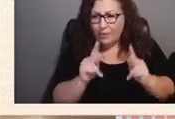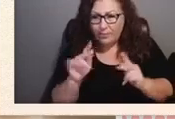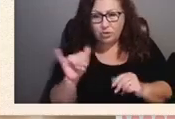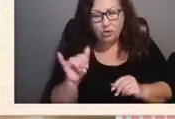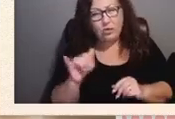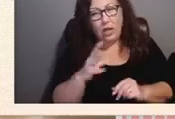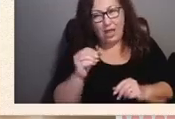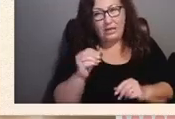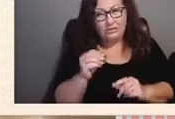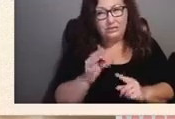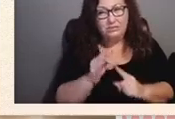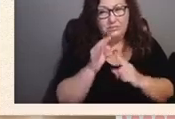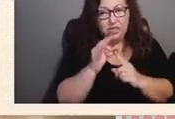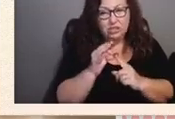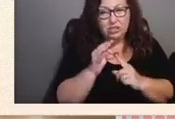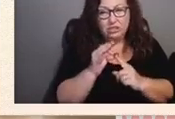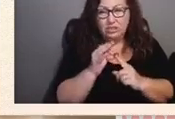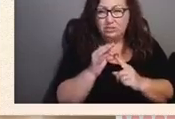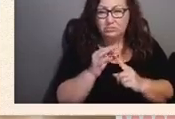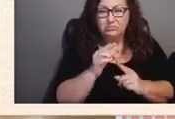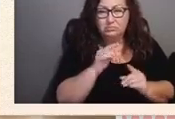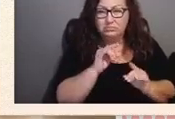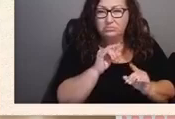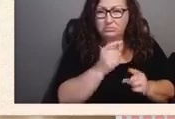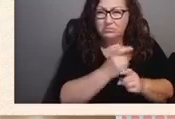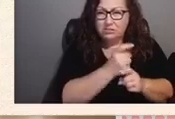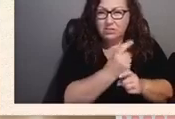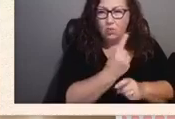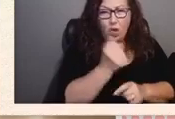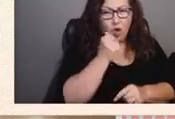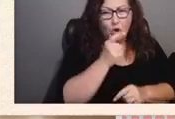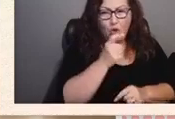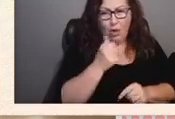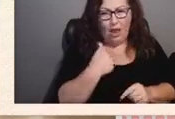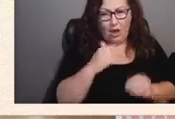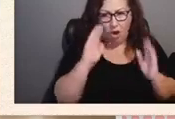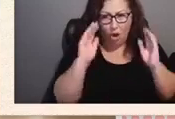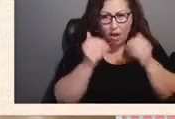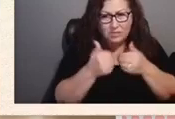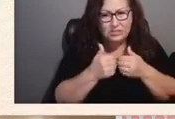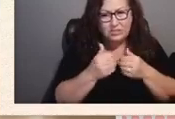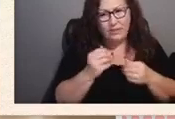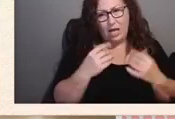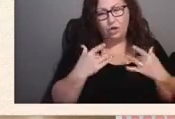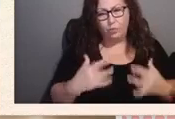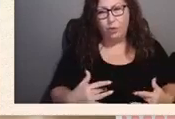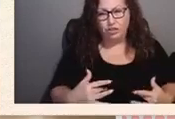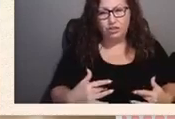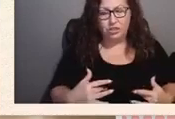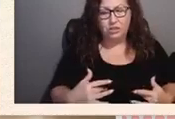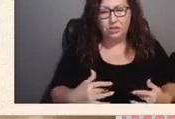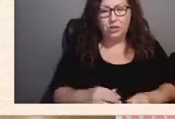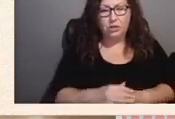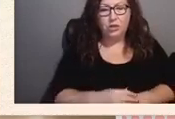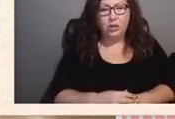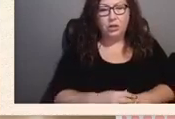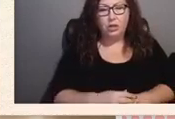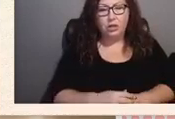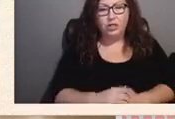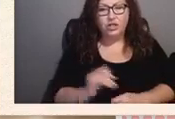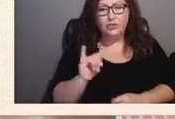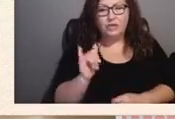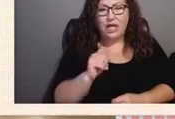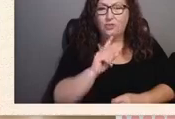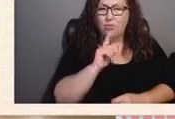to this one girl who had autism and depression. She was like really